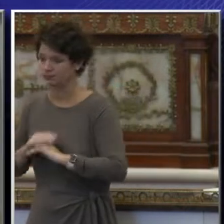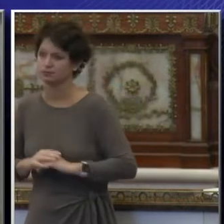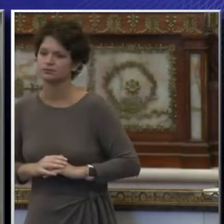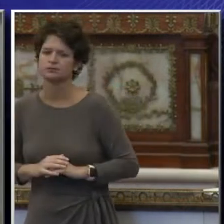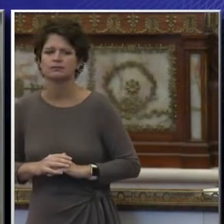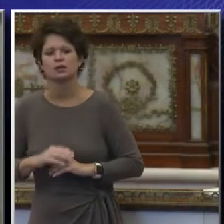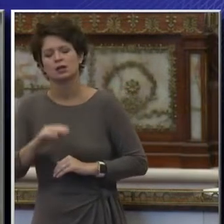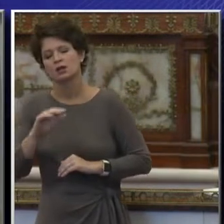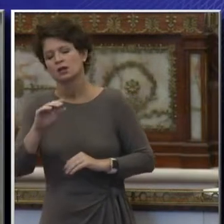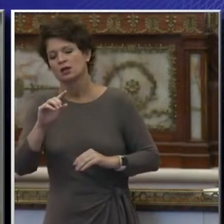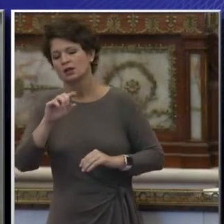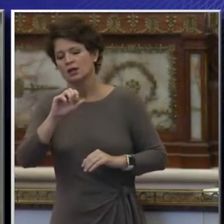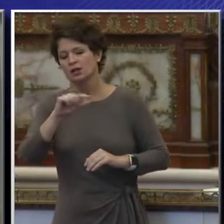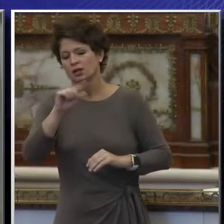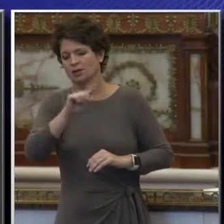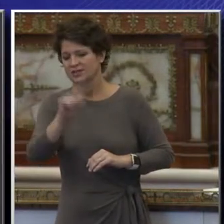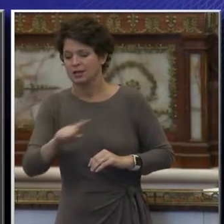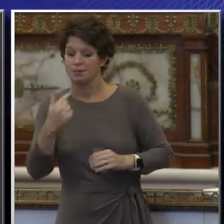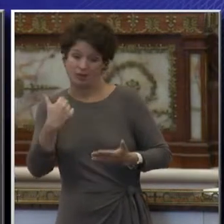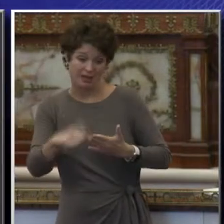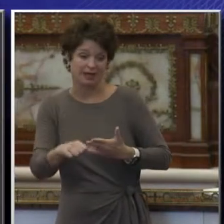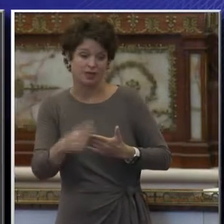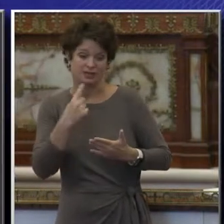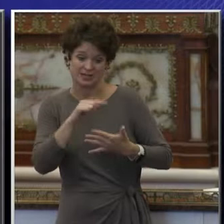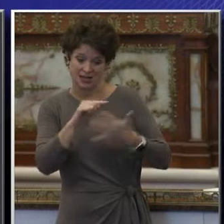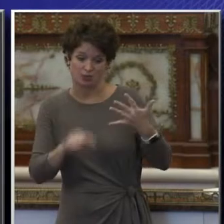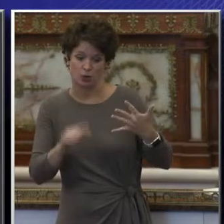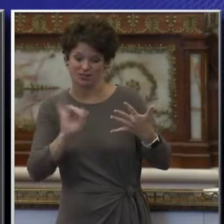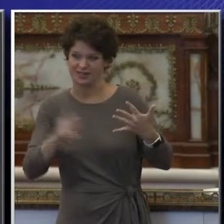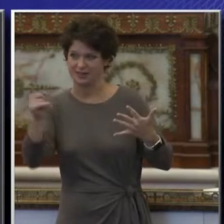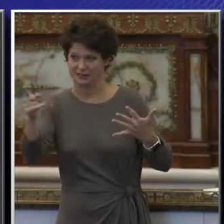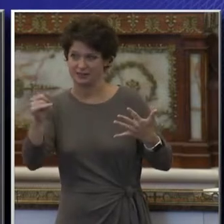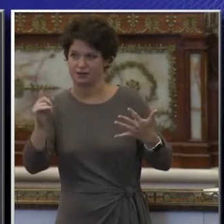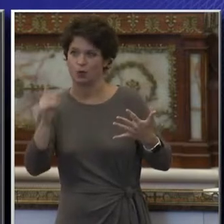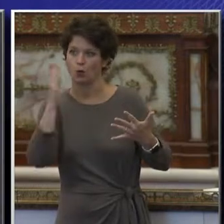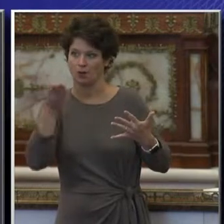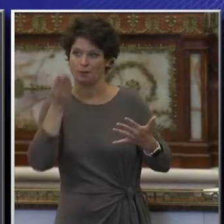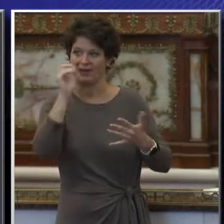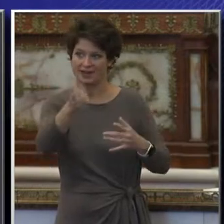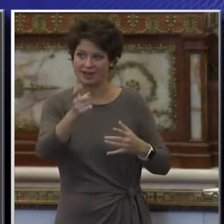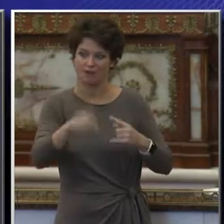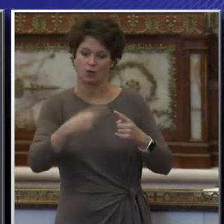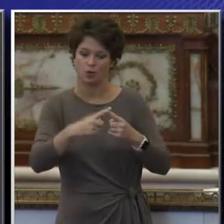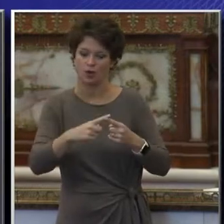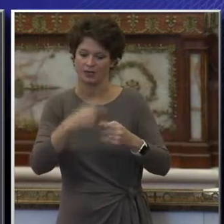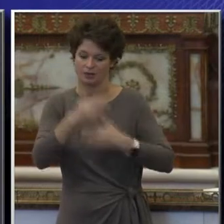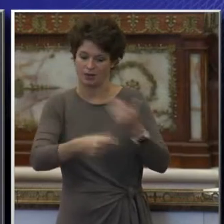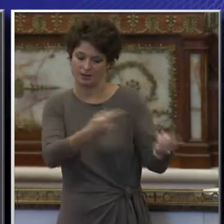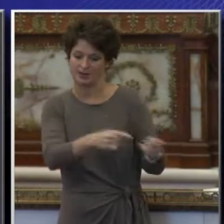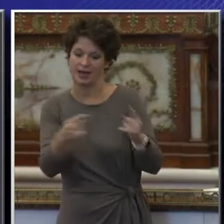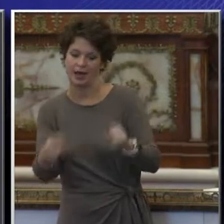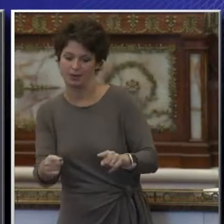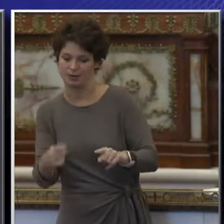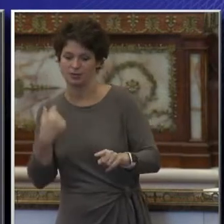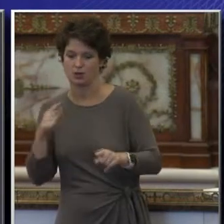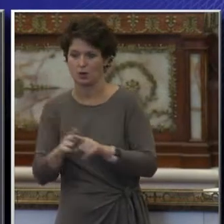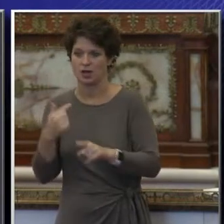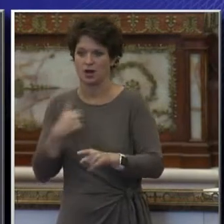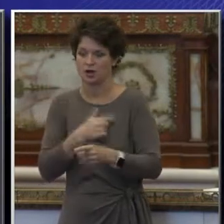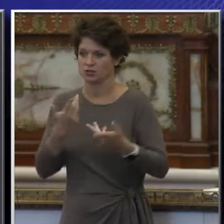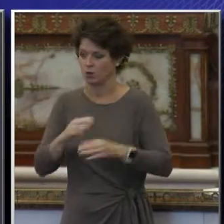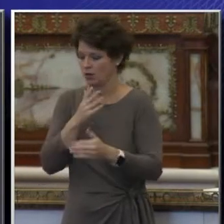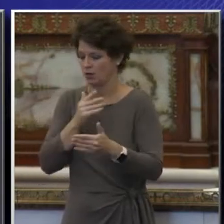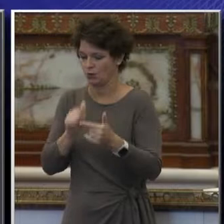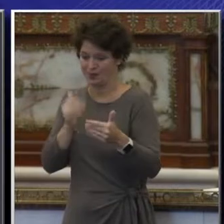So maybe just the letter saying all of those things will come when that process happens, because we also don't want to wait till